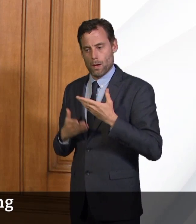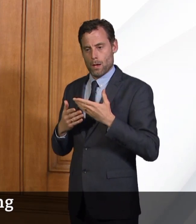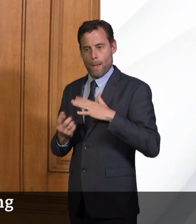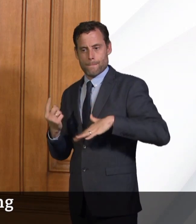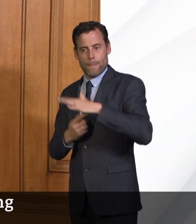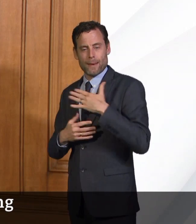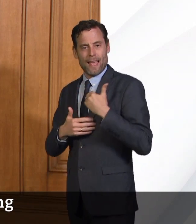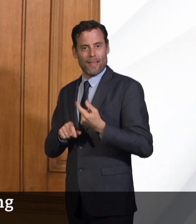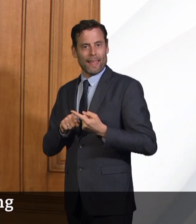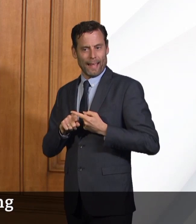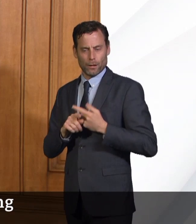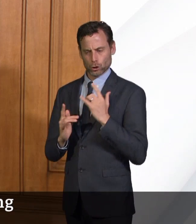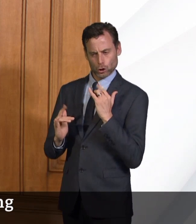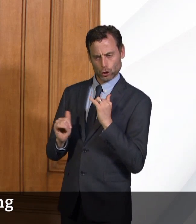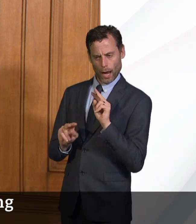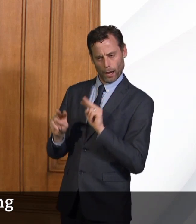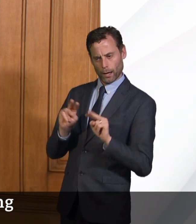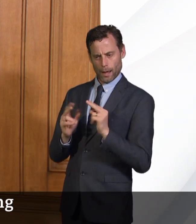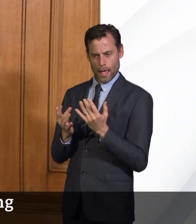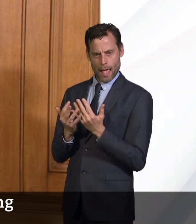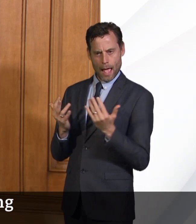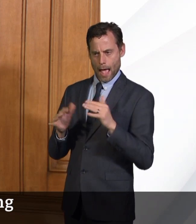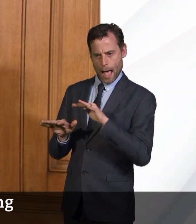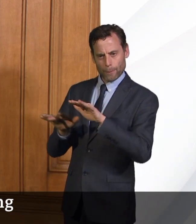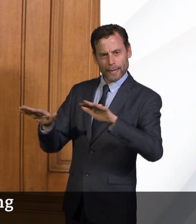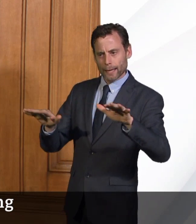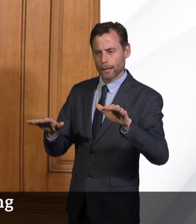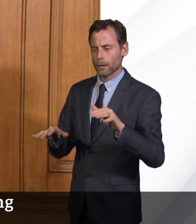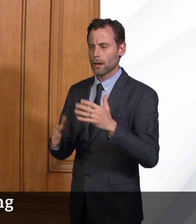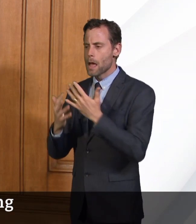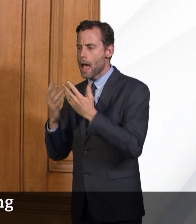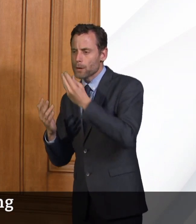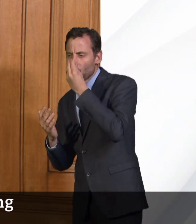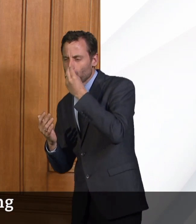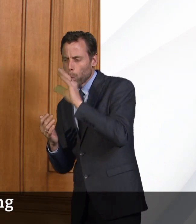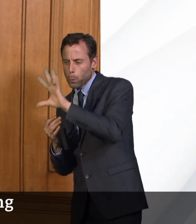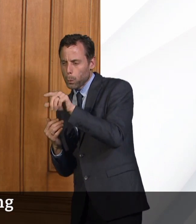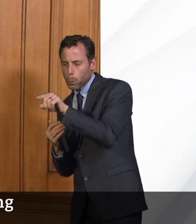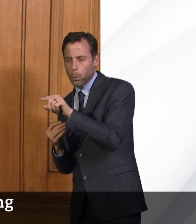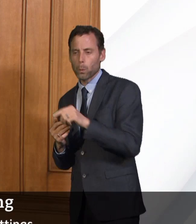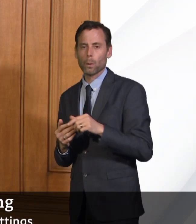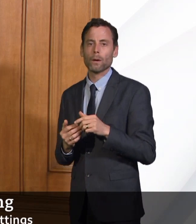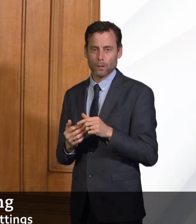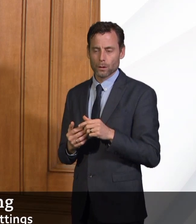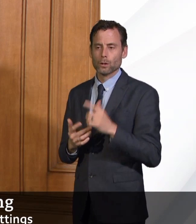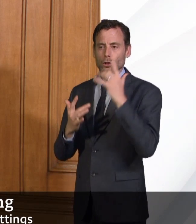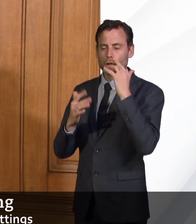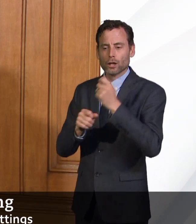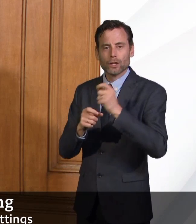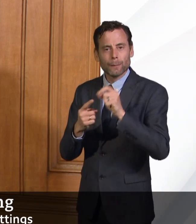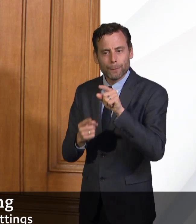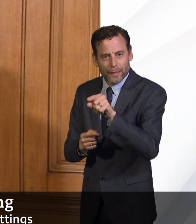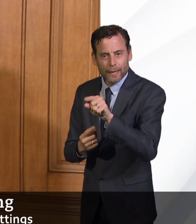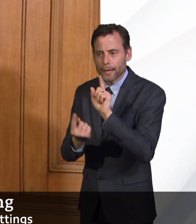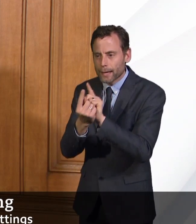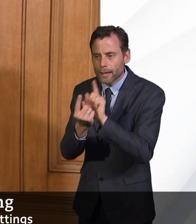surveillance mechanisms that look at presentation of symptoms, of flu-like symptoms to general practice through to the number of people